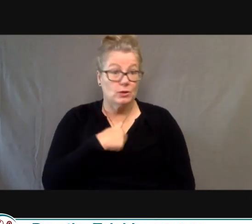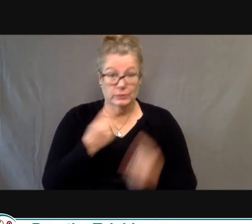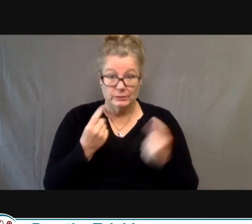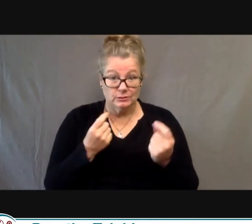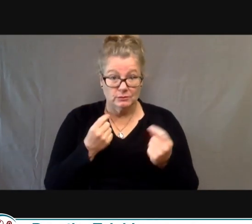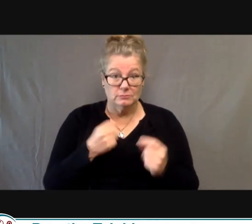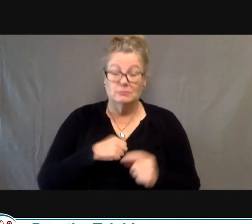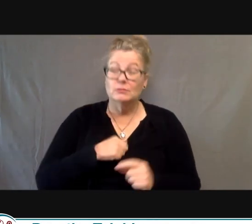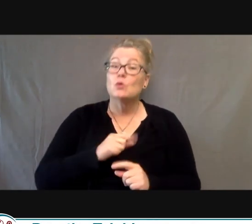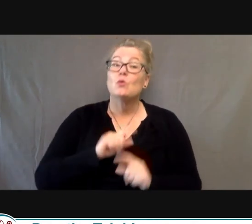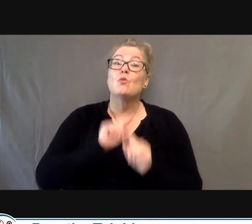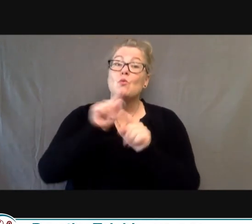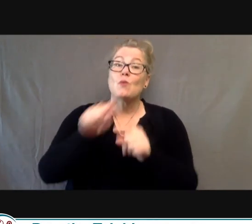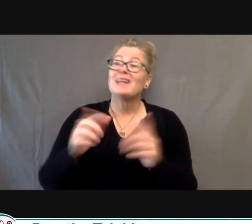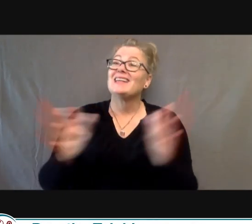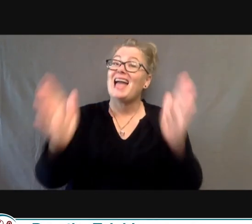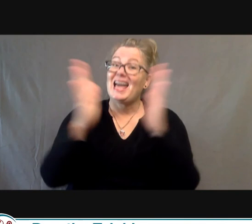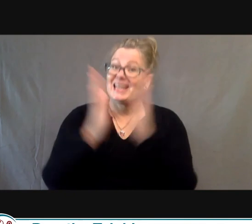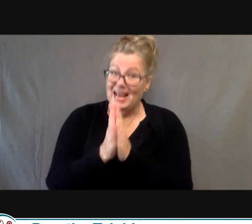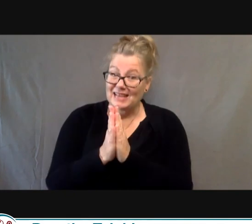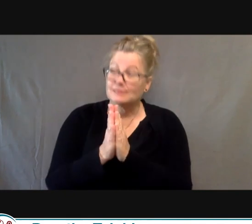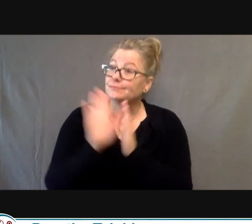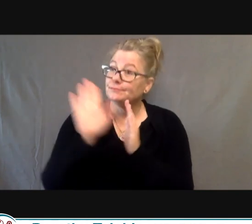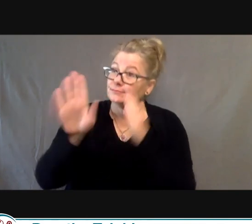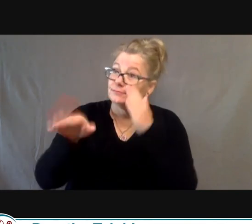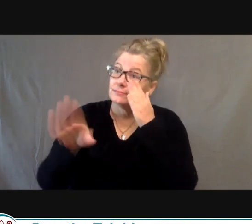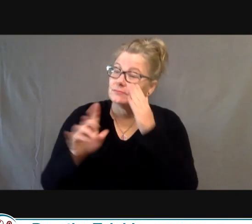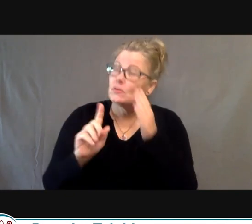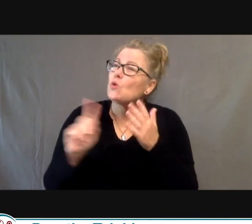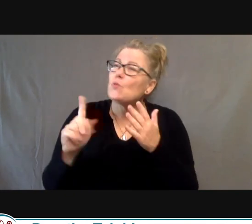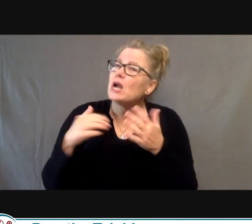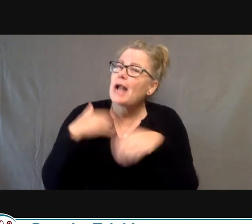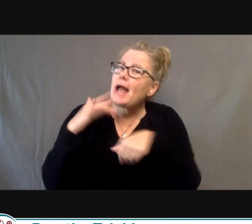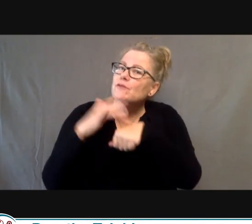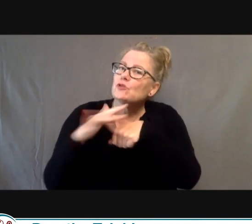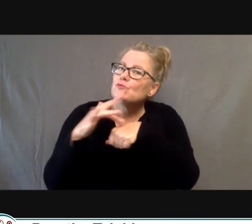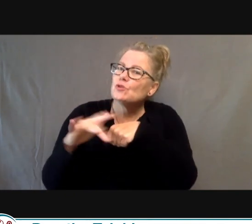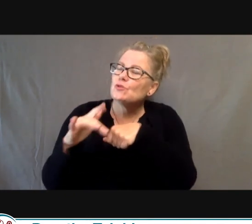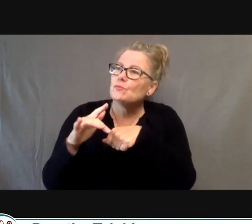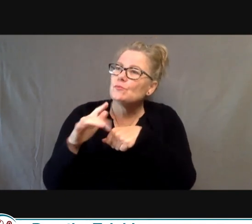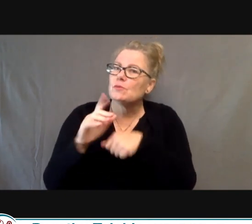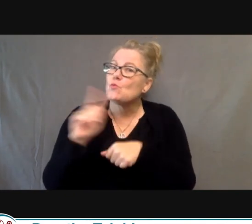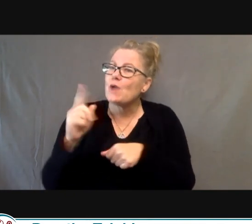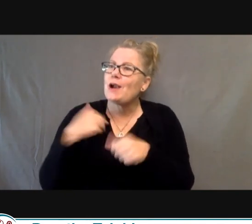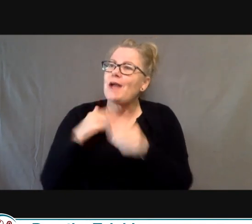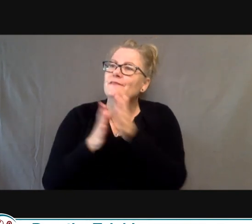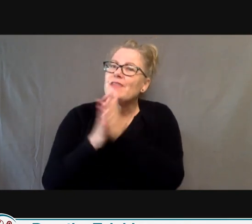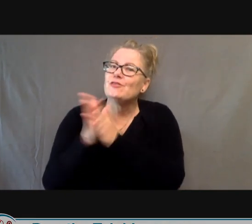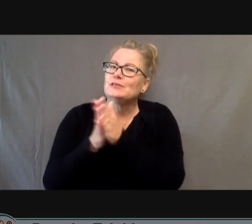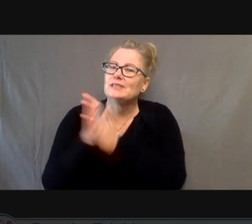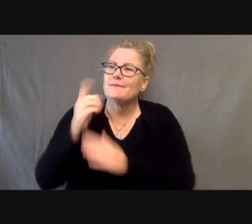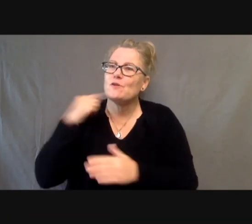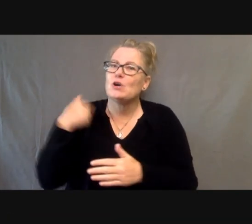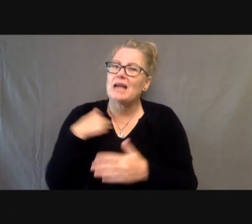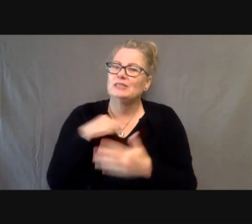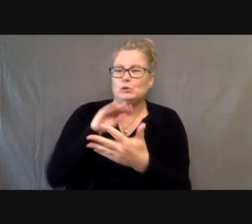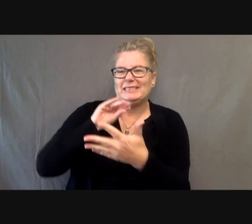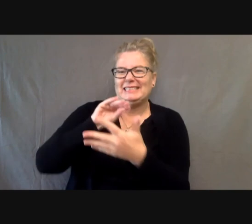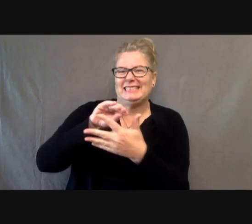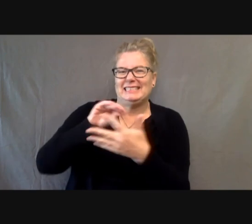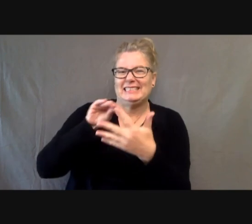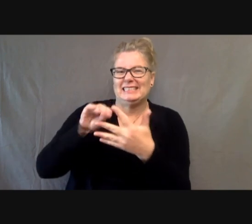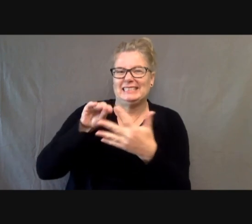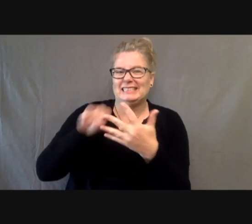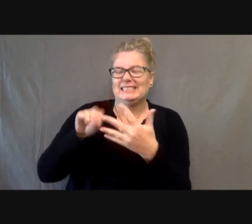knew where in the curriculum there was room and enthusiasm for us. So we went and humbly talked with course directors and